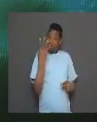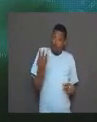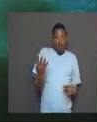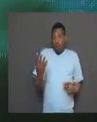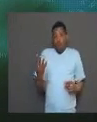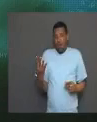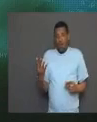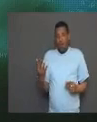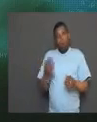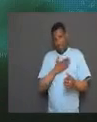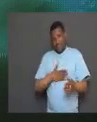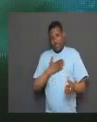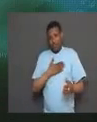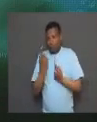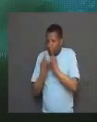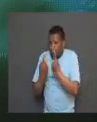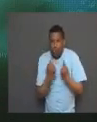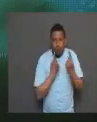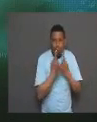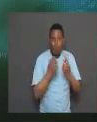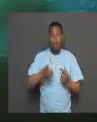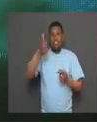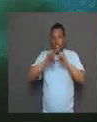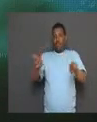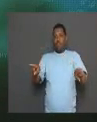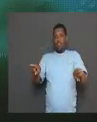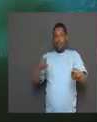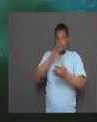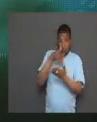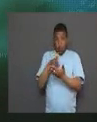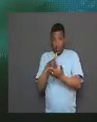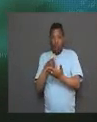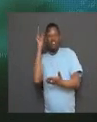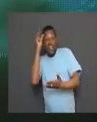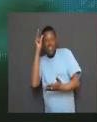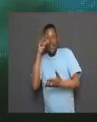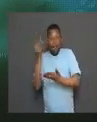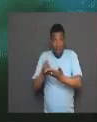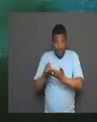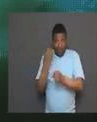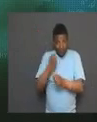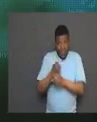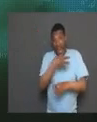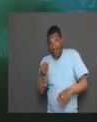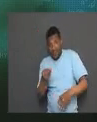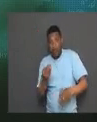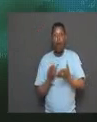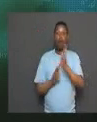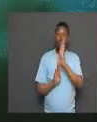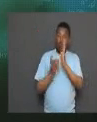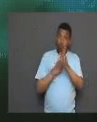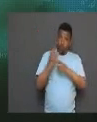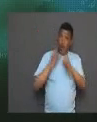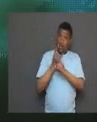4, please discuss the major differences between traditional map making and